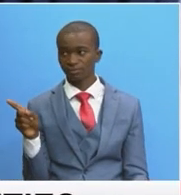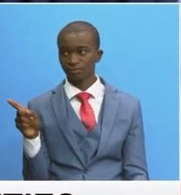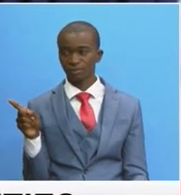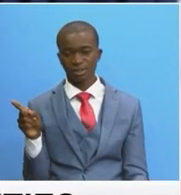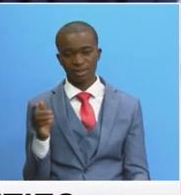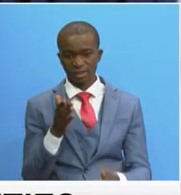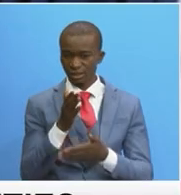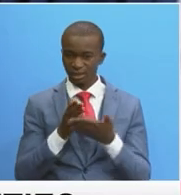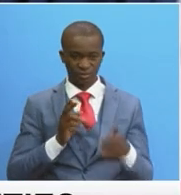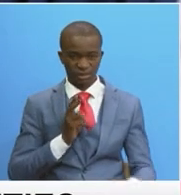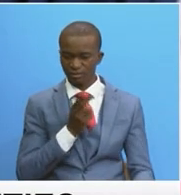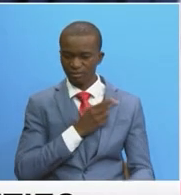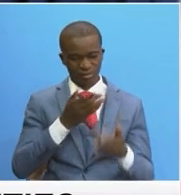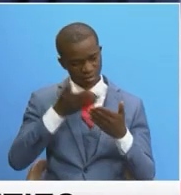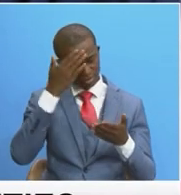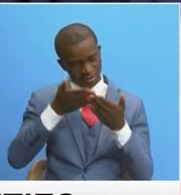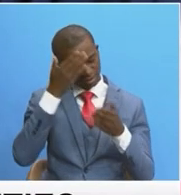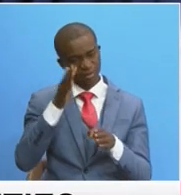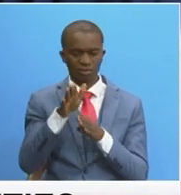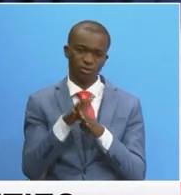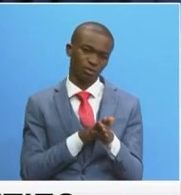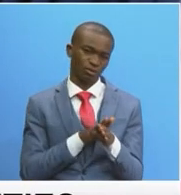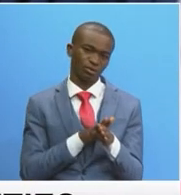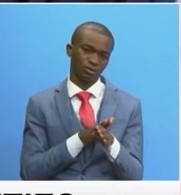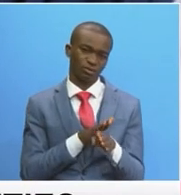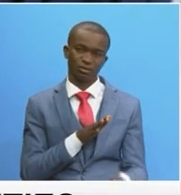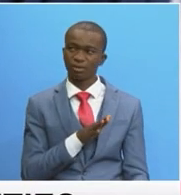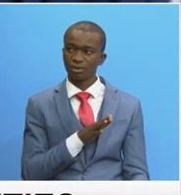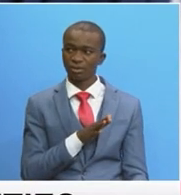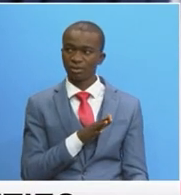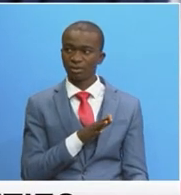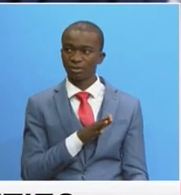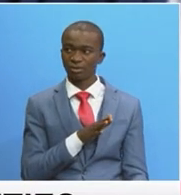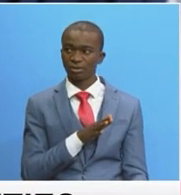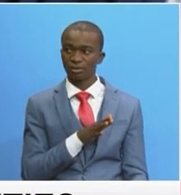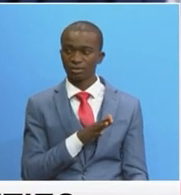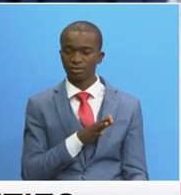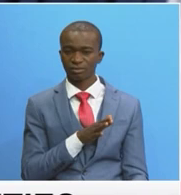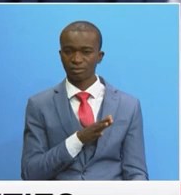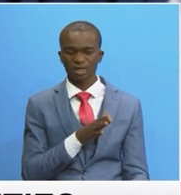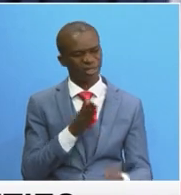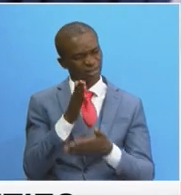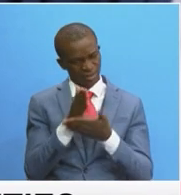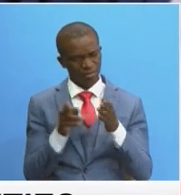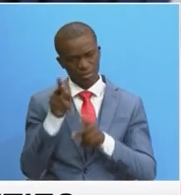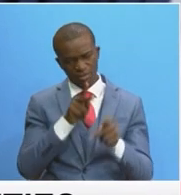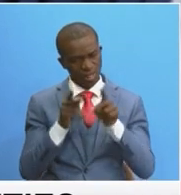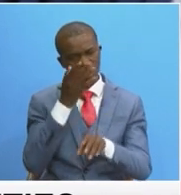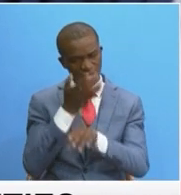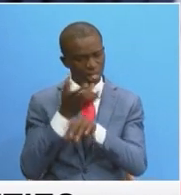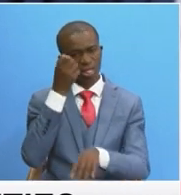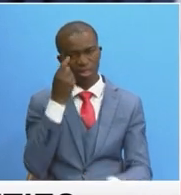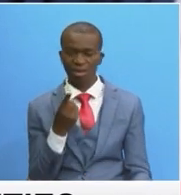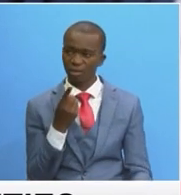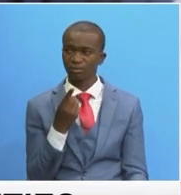us learn slow, hand to hand. Even if you don't understand, more is on to